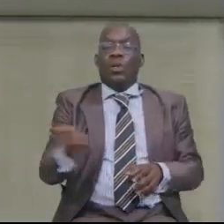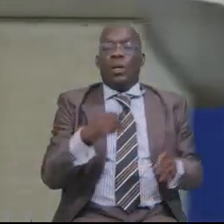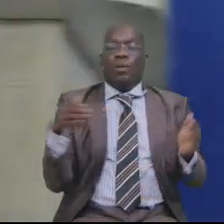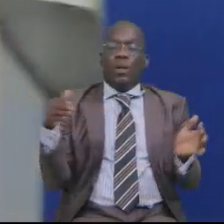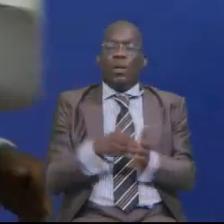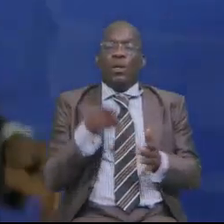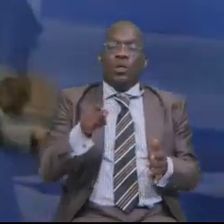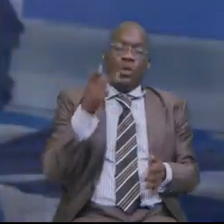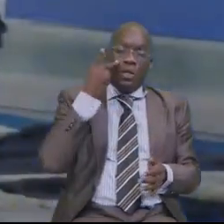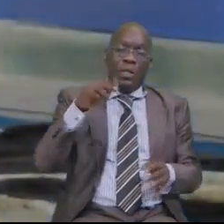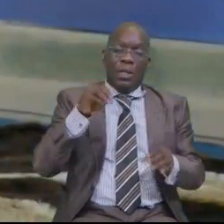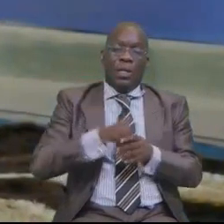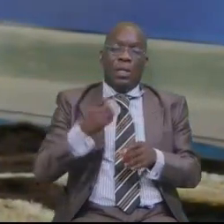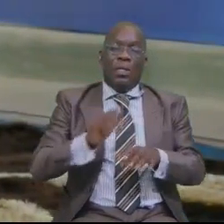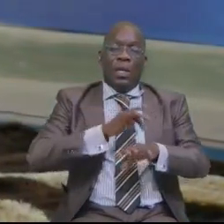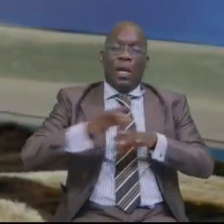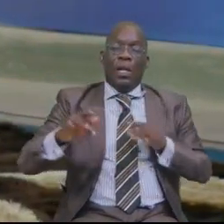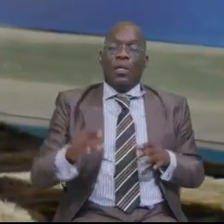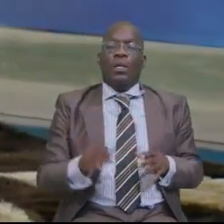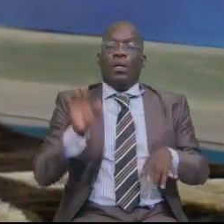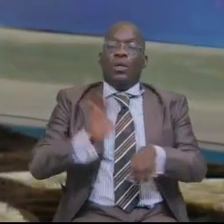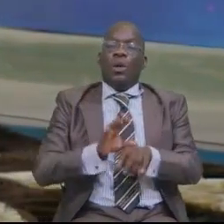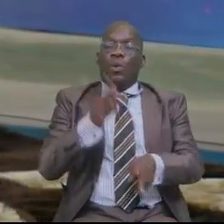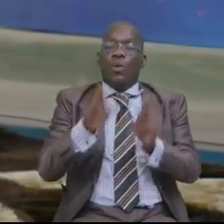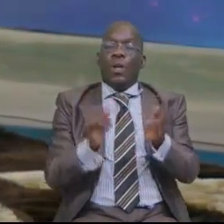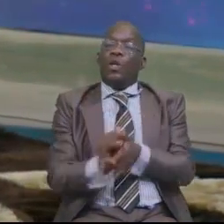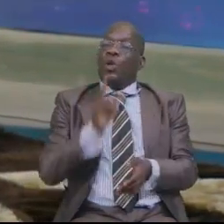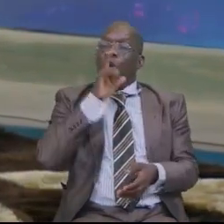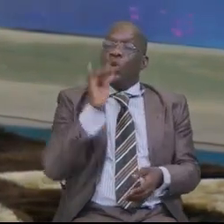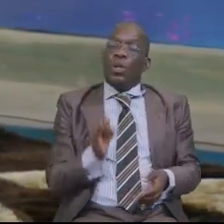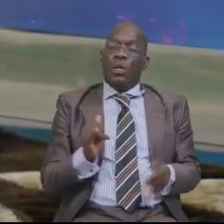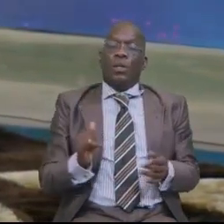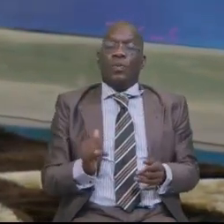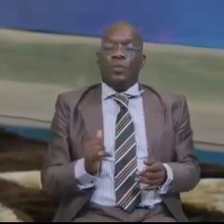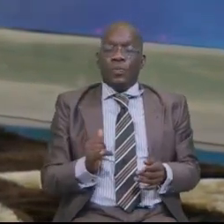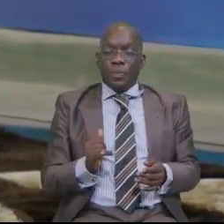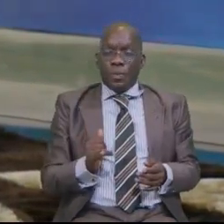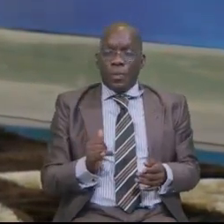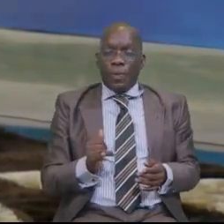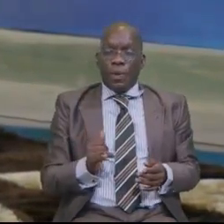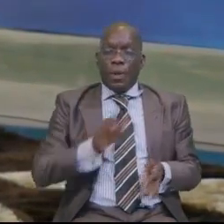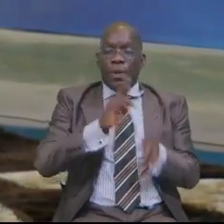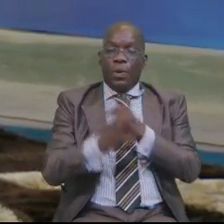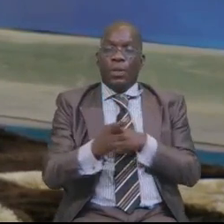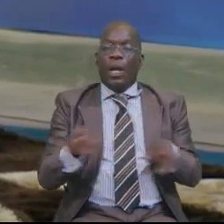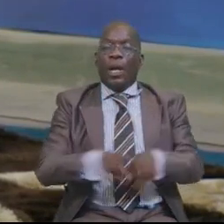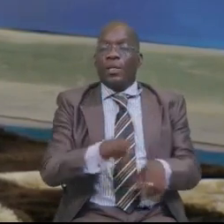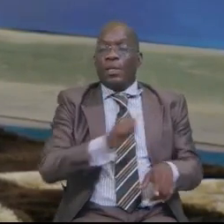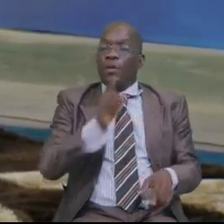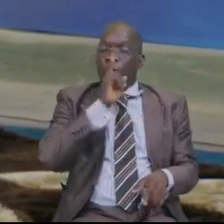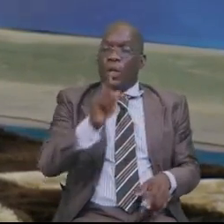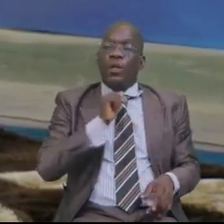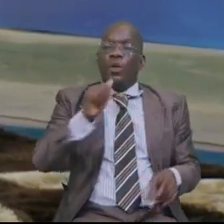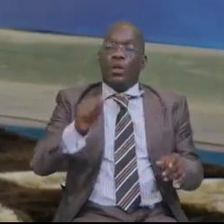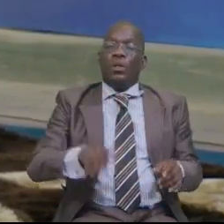see, in the early church, those who were truly repentant, as a fact, not feeling, this is what he did. Many